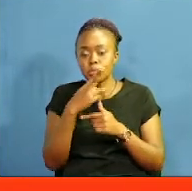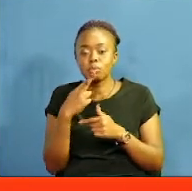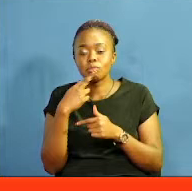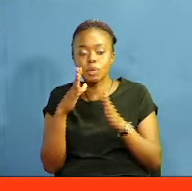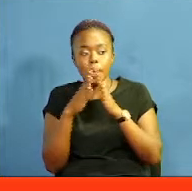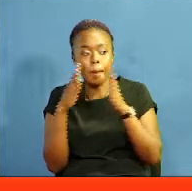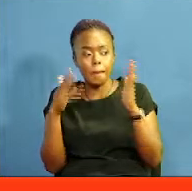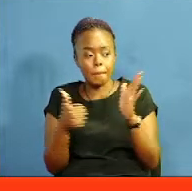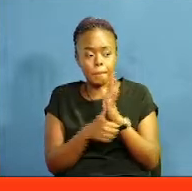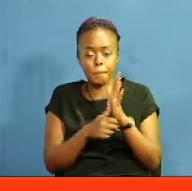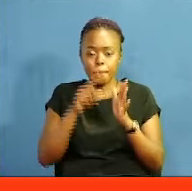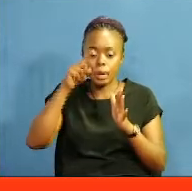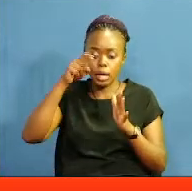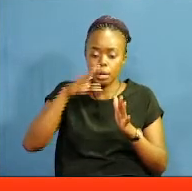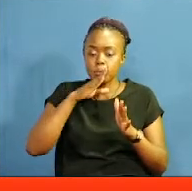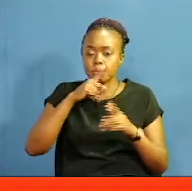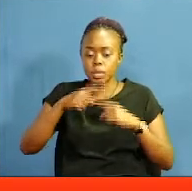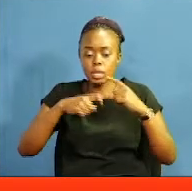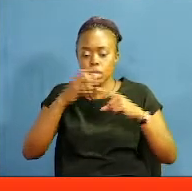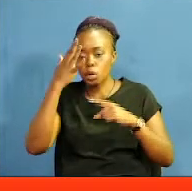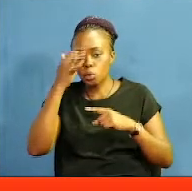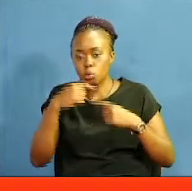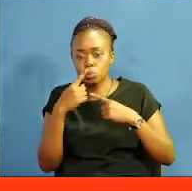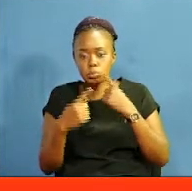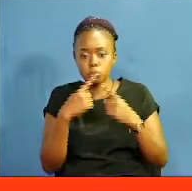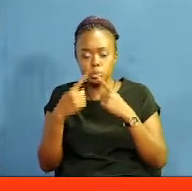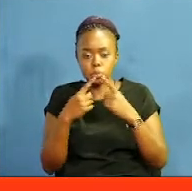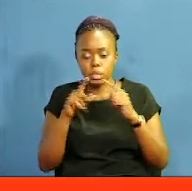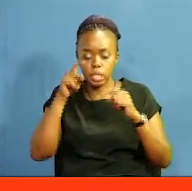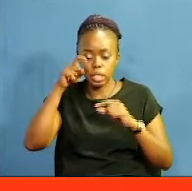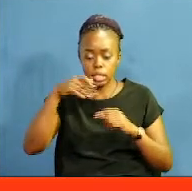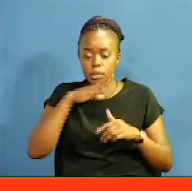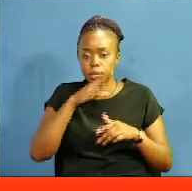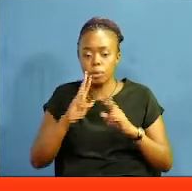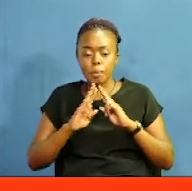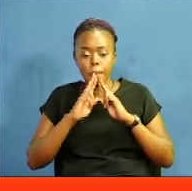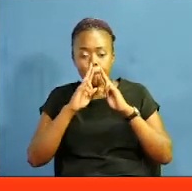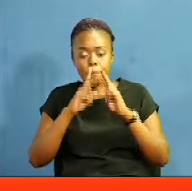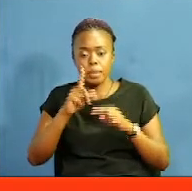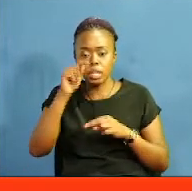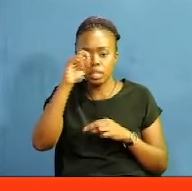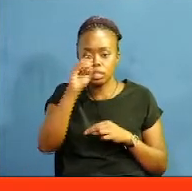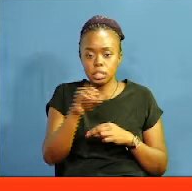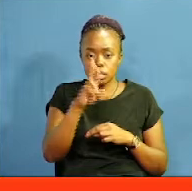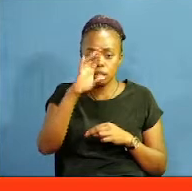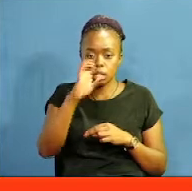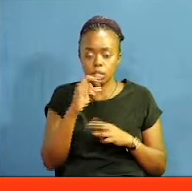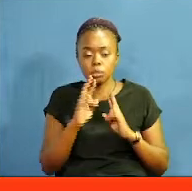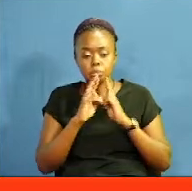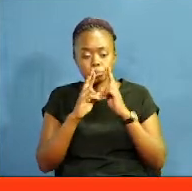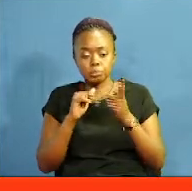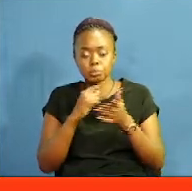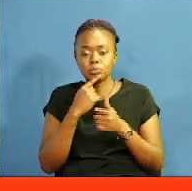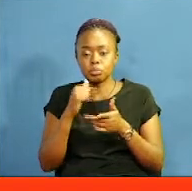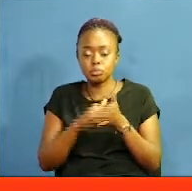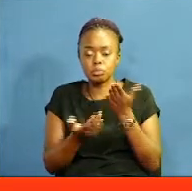are big issues that needs to be addressed. That's why I said we need to implement reports like the TJRC report so that